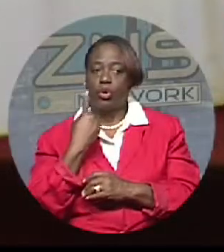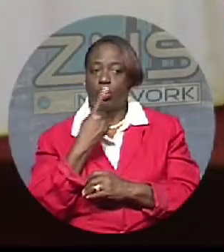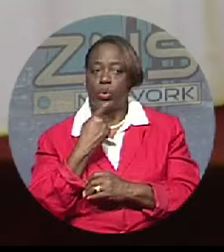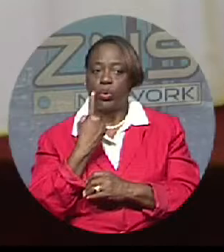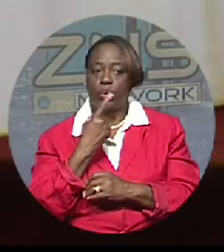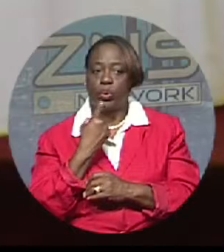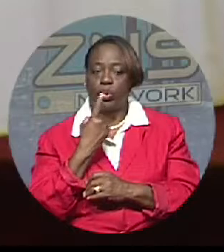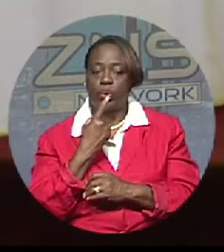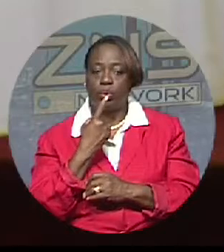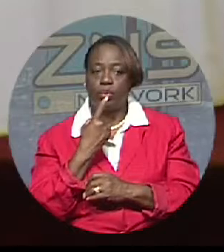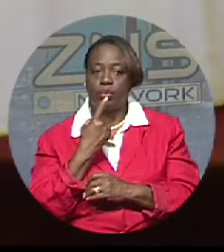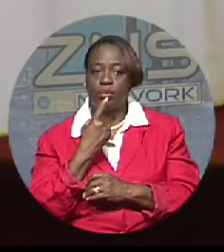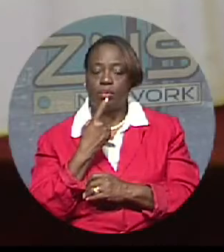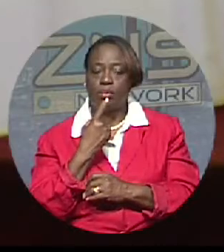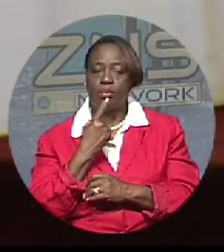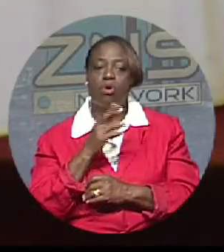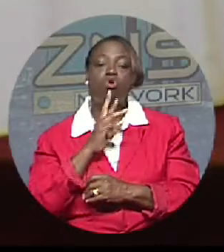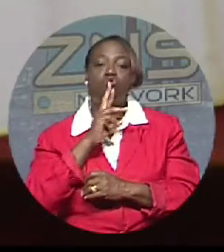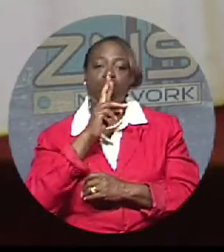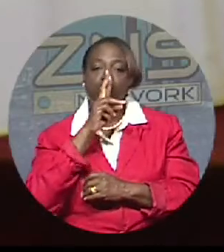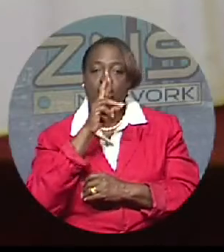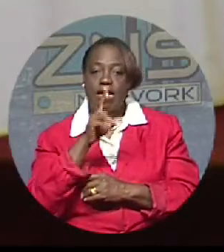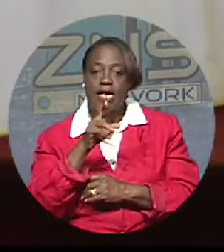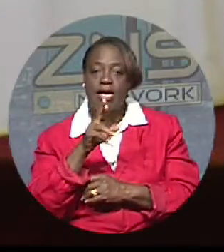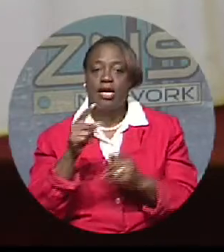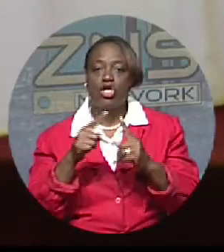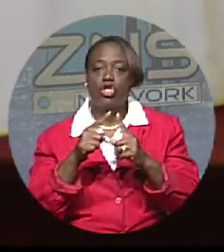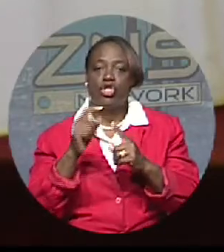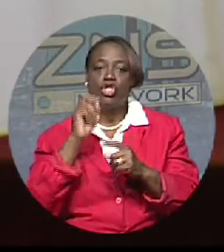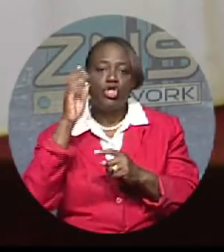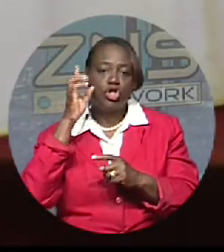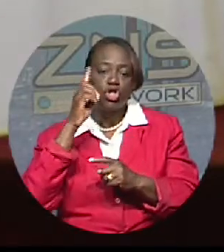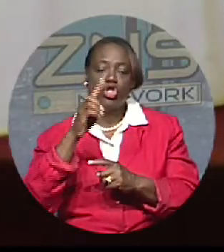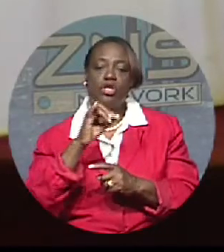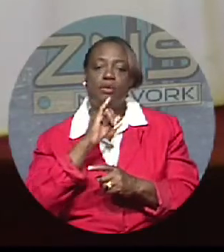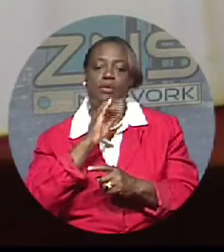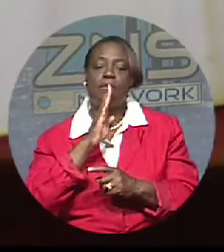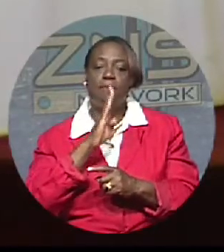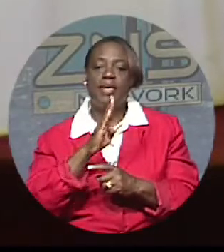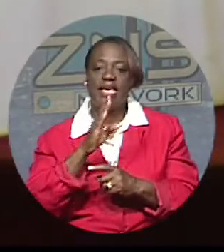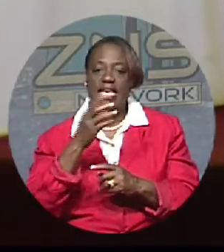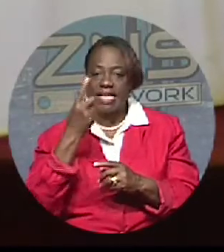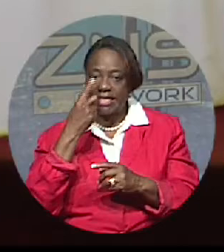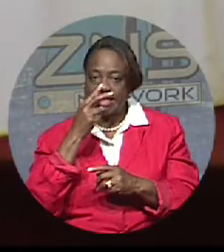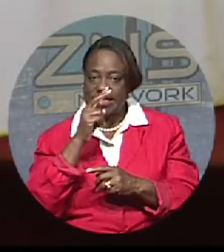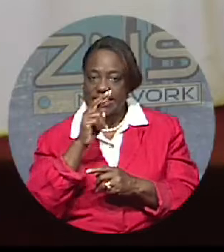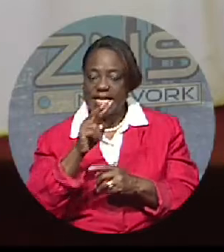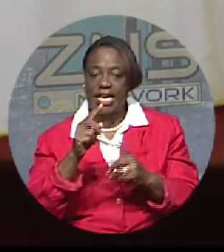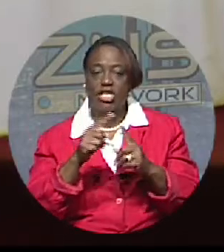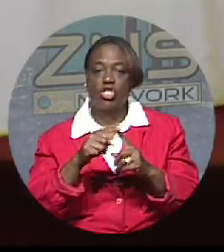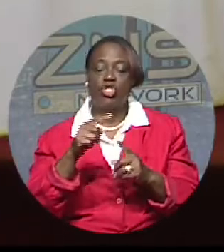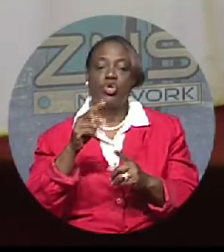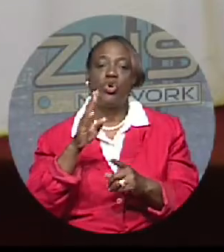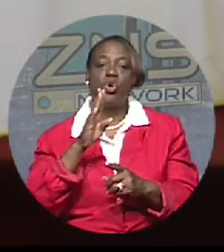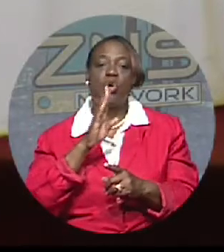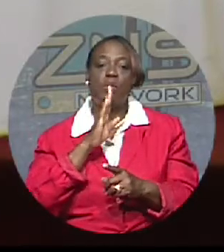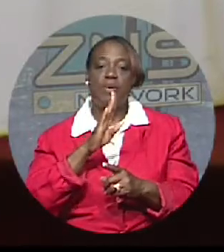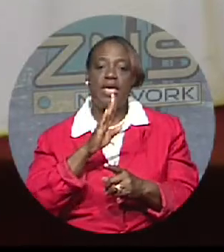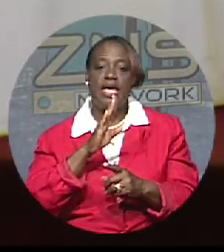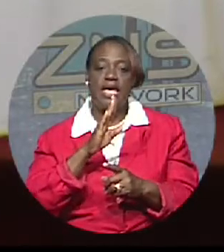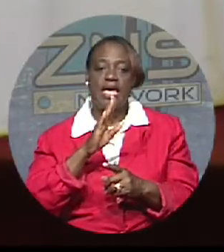who really should be seen to have been one of the sponsors of female